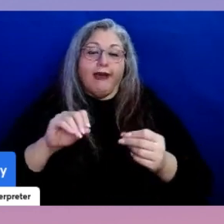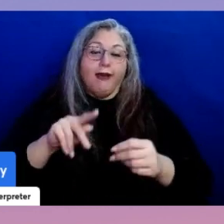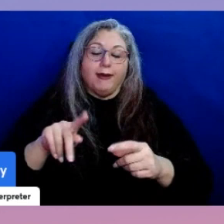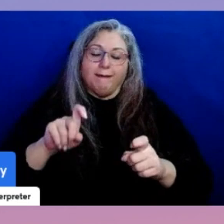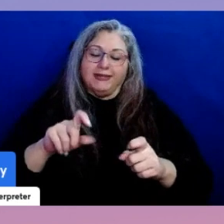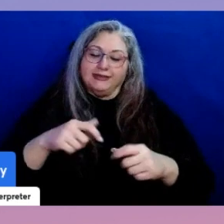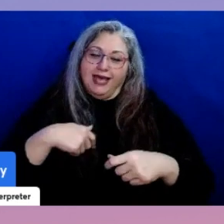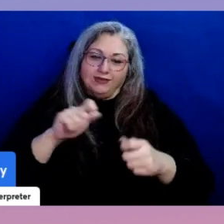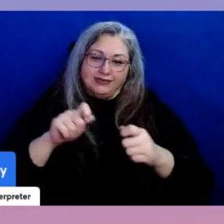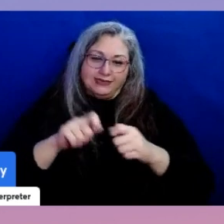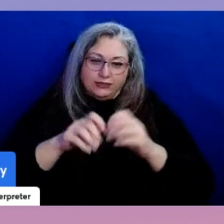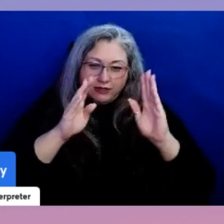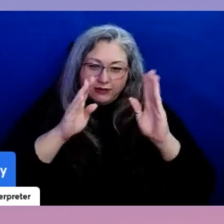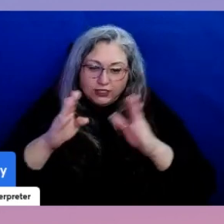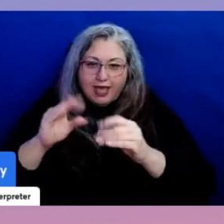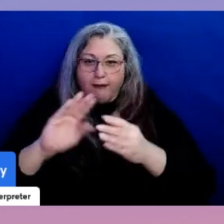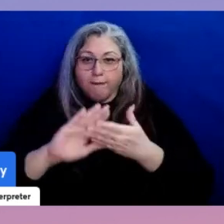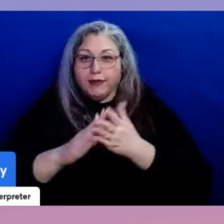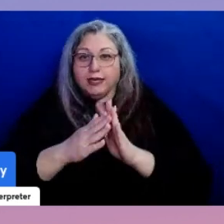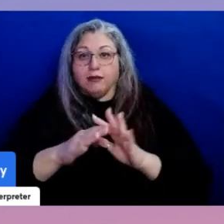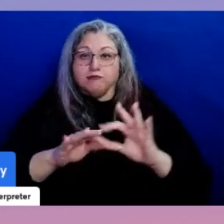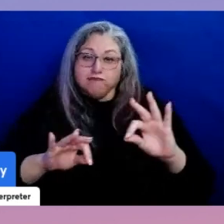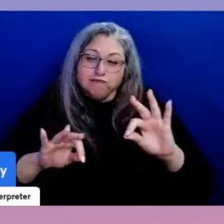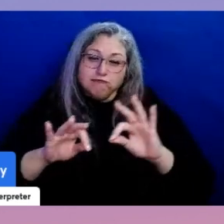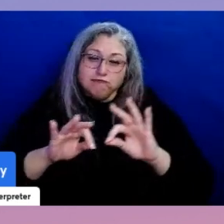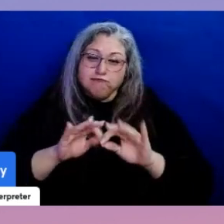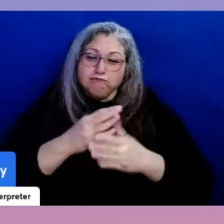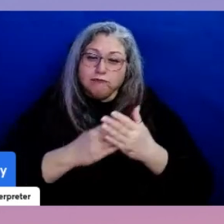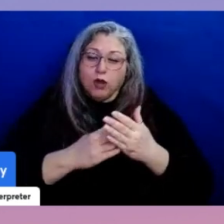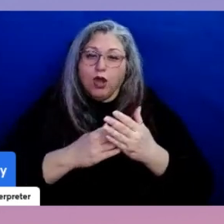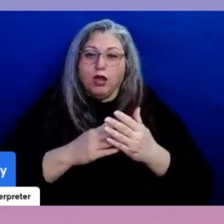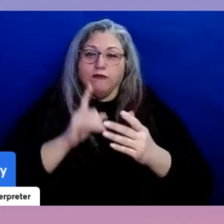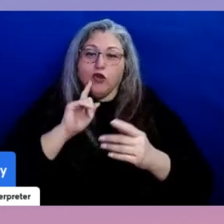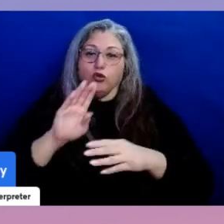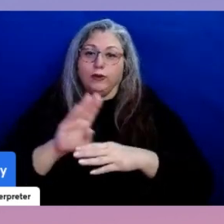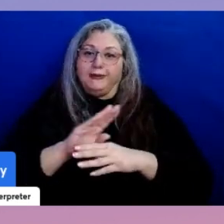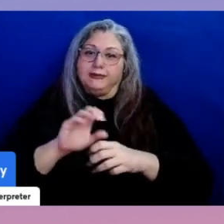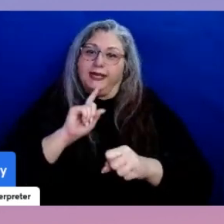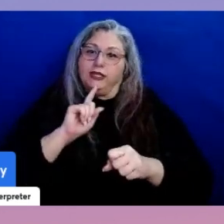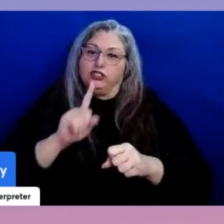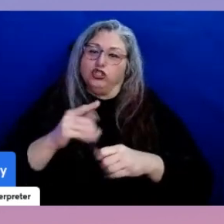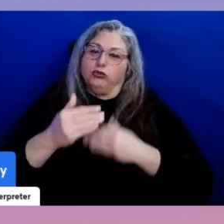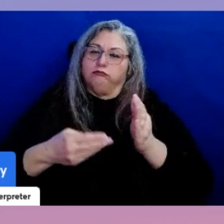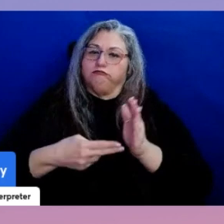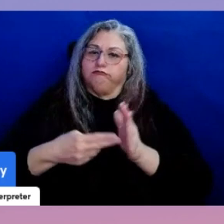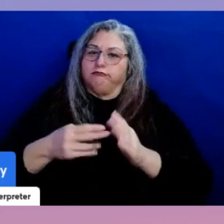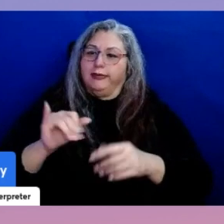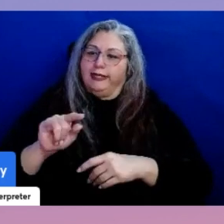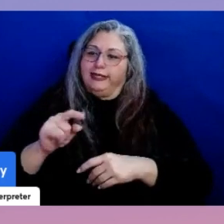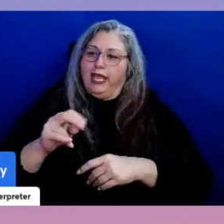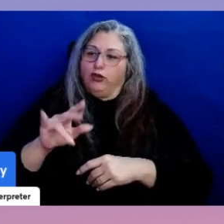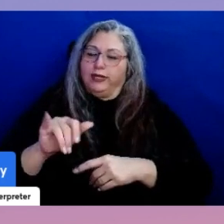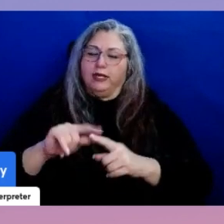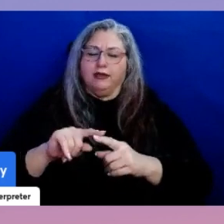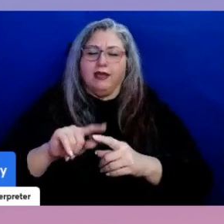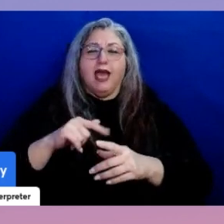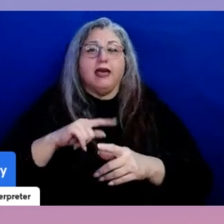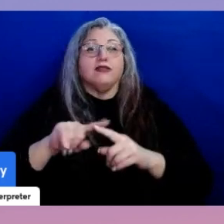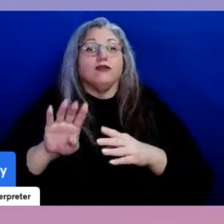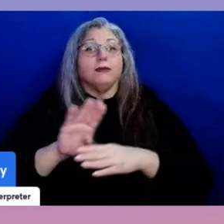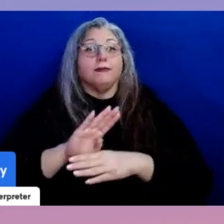become a key component in ensuring your business's integrity. There's quite a few examples of businesses being in the news for